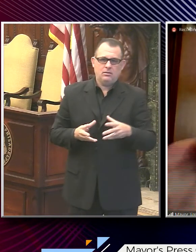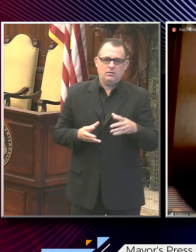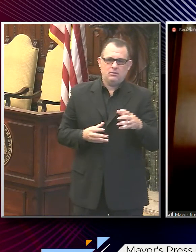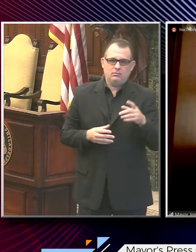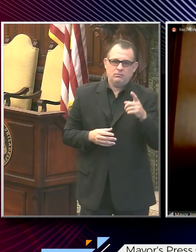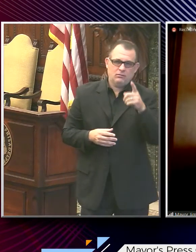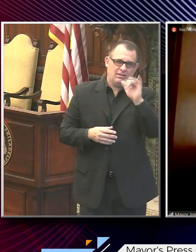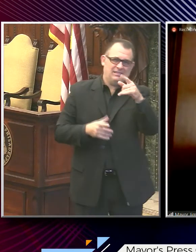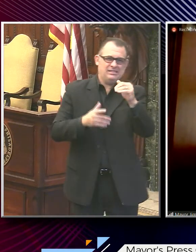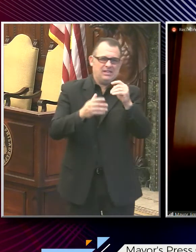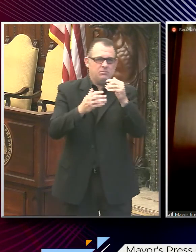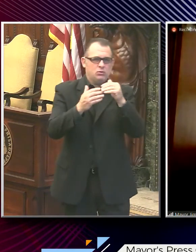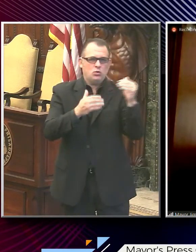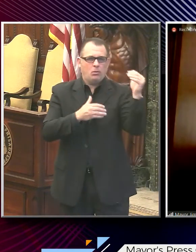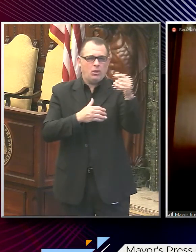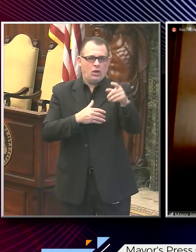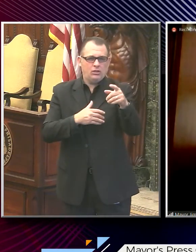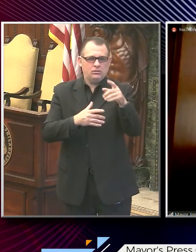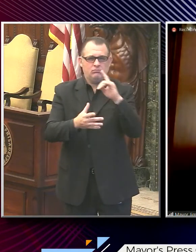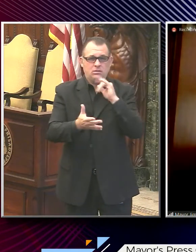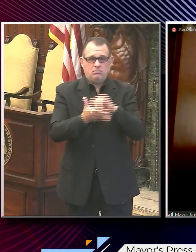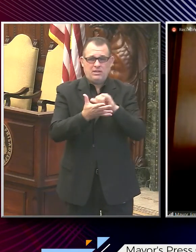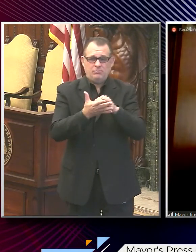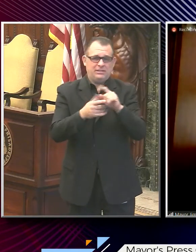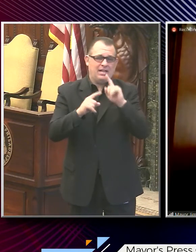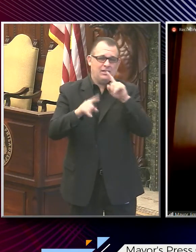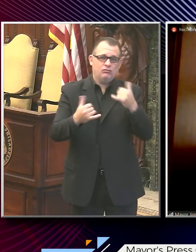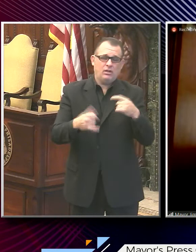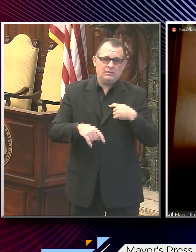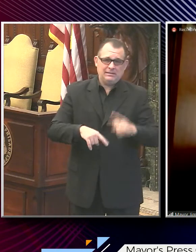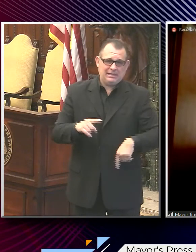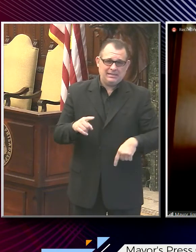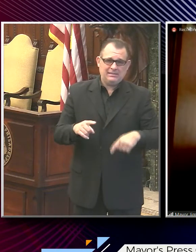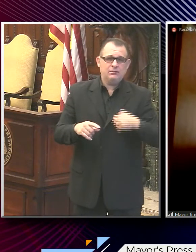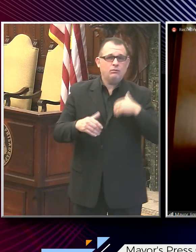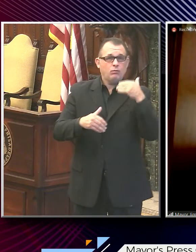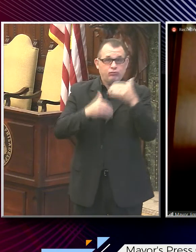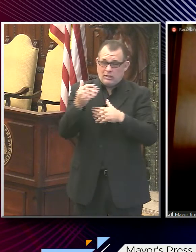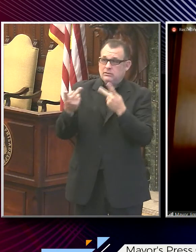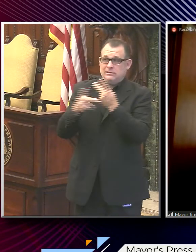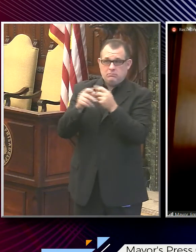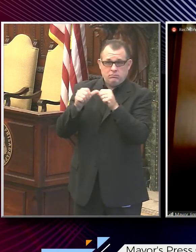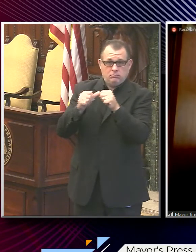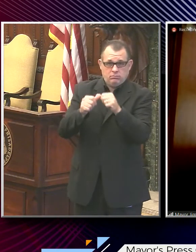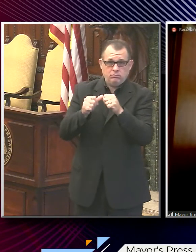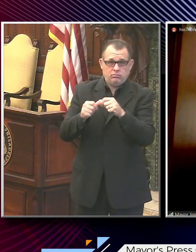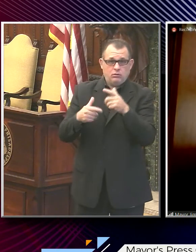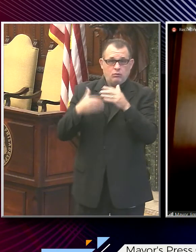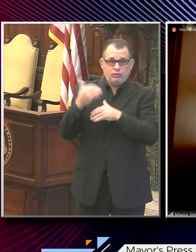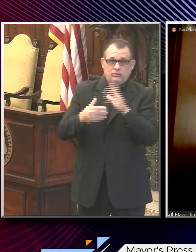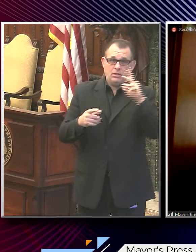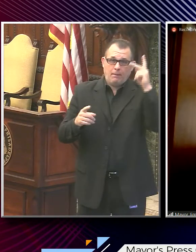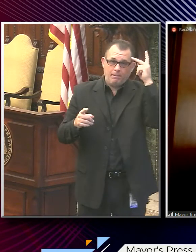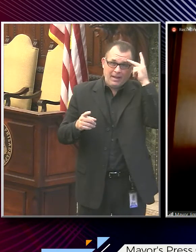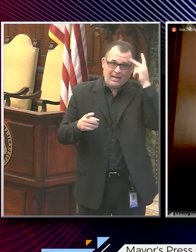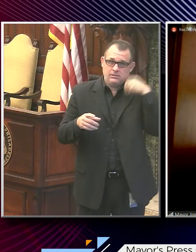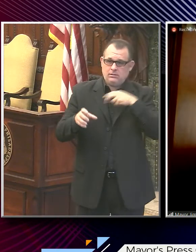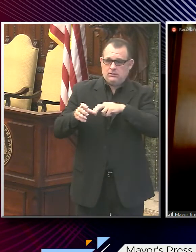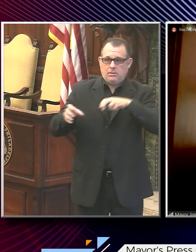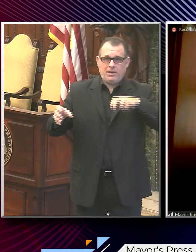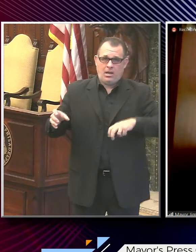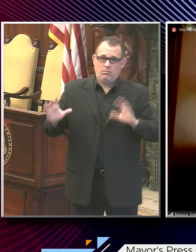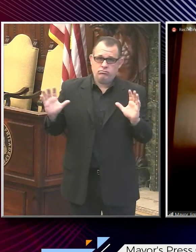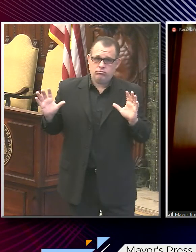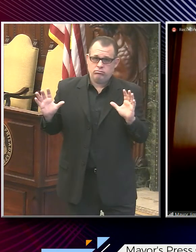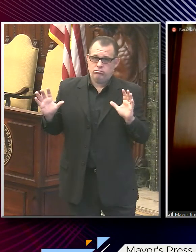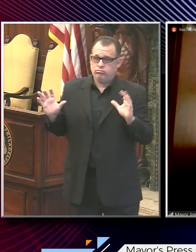nebulous for me to I'm just not going to have any comment. The process has been ongoing. It's been a process that politics has stayed out of, including myself,